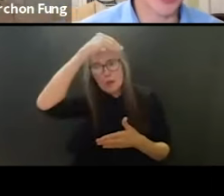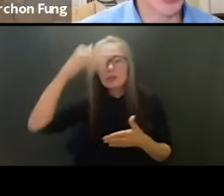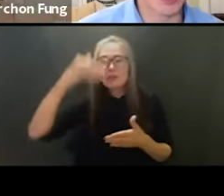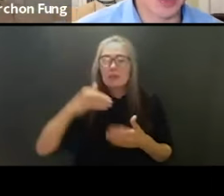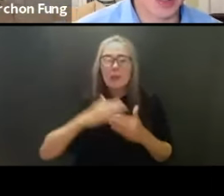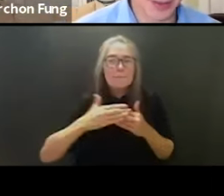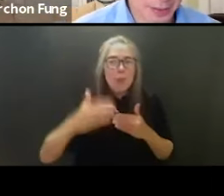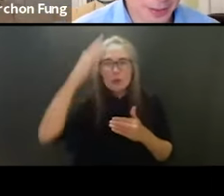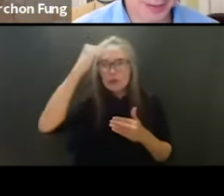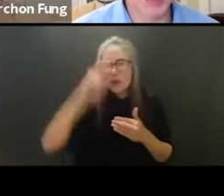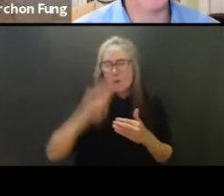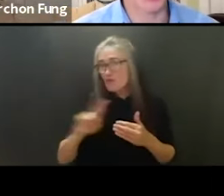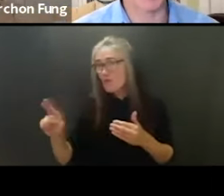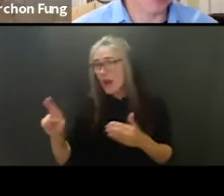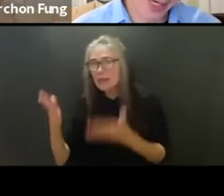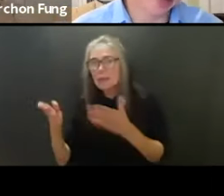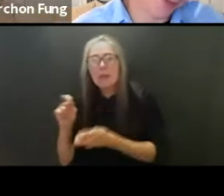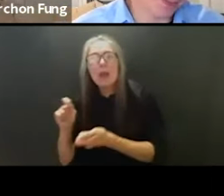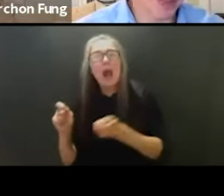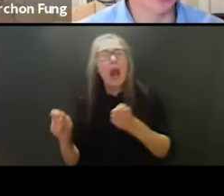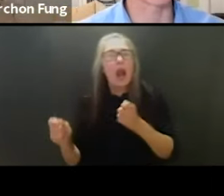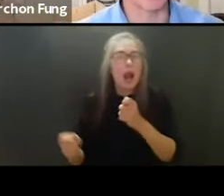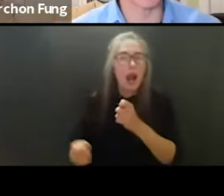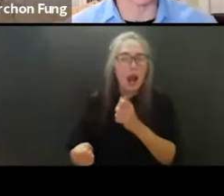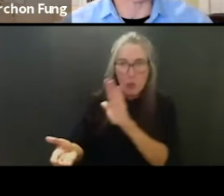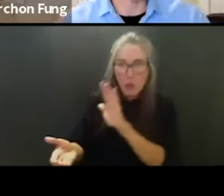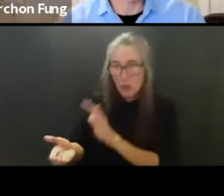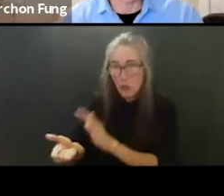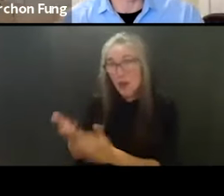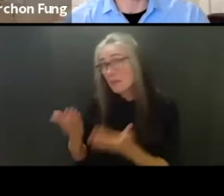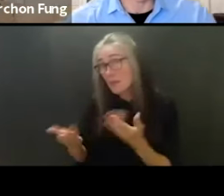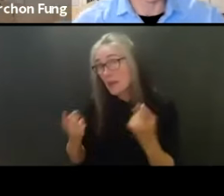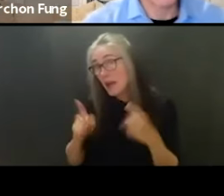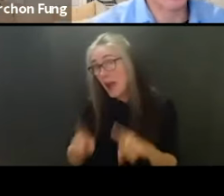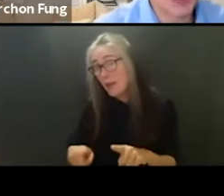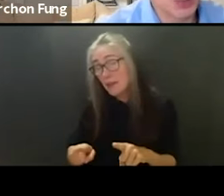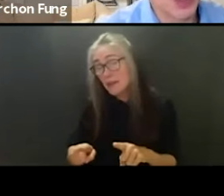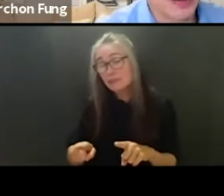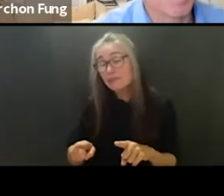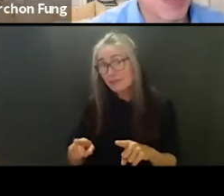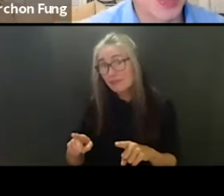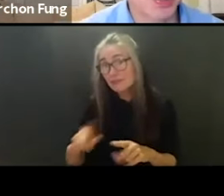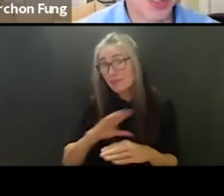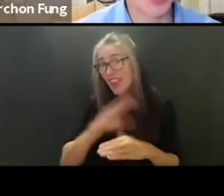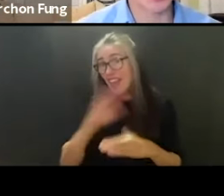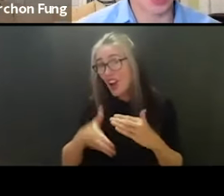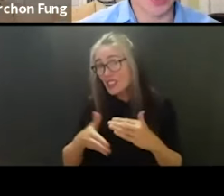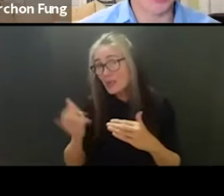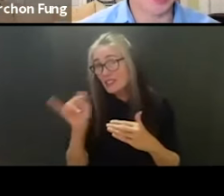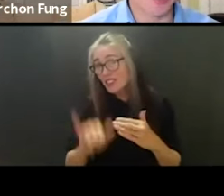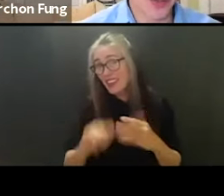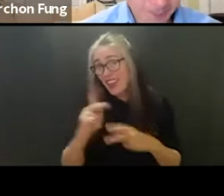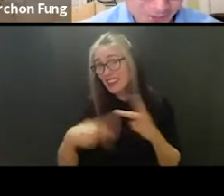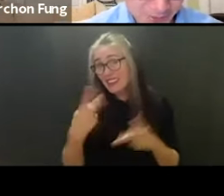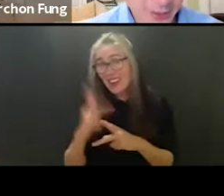moderation on the post trump being right for I mean who knows but but that's I think that would be one possible consequence